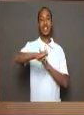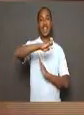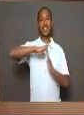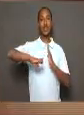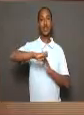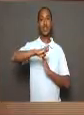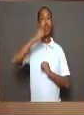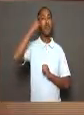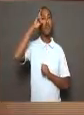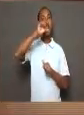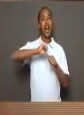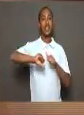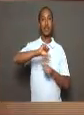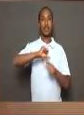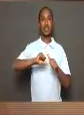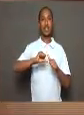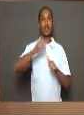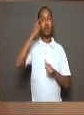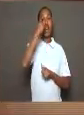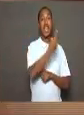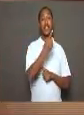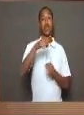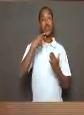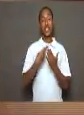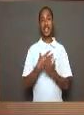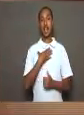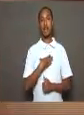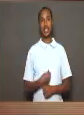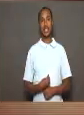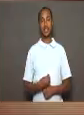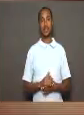electrons for atoms of each of these elements.